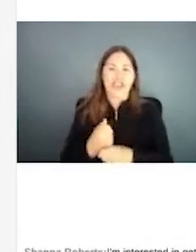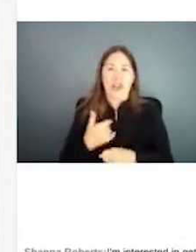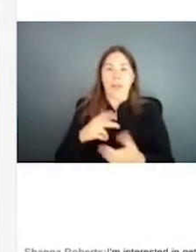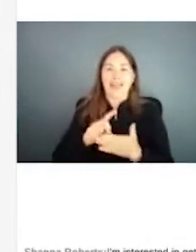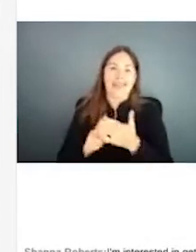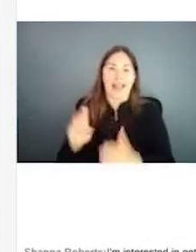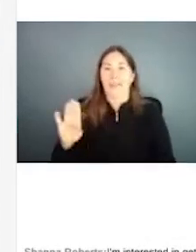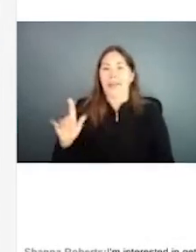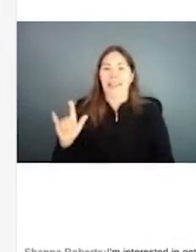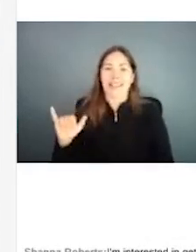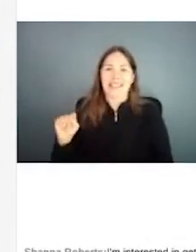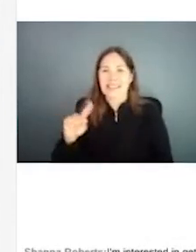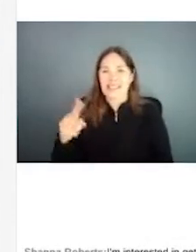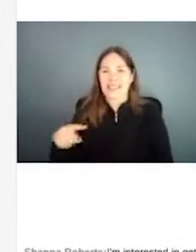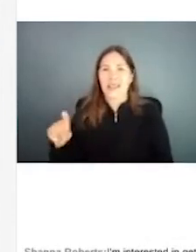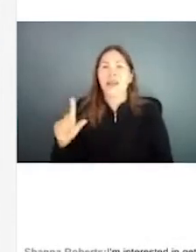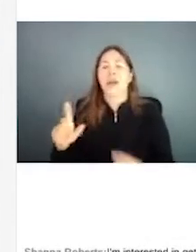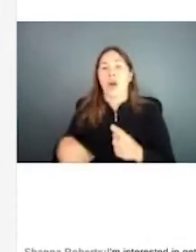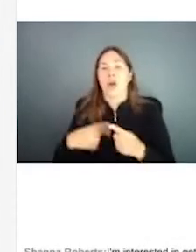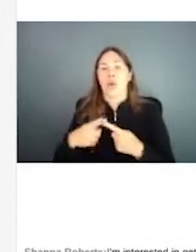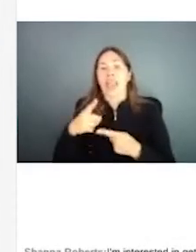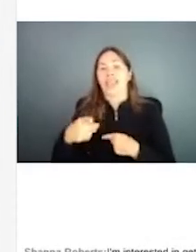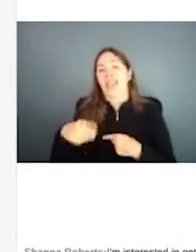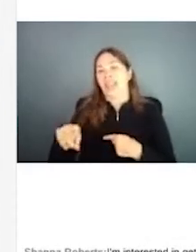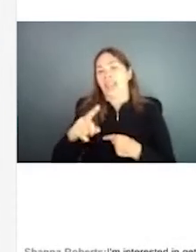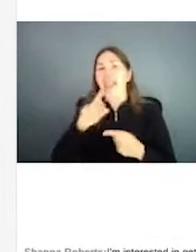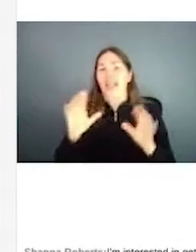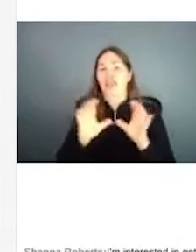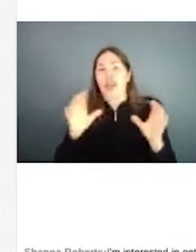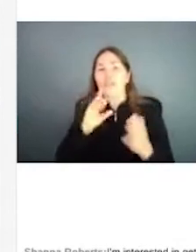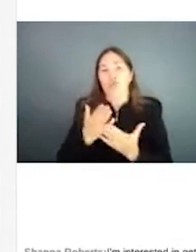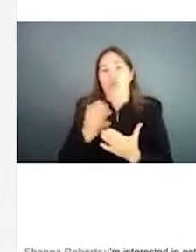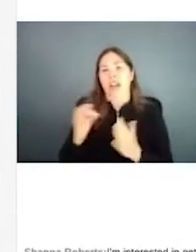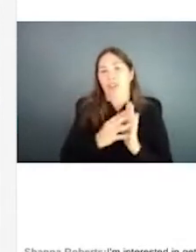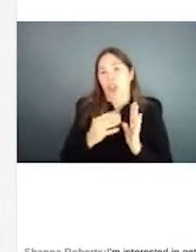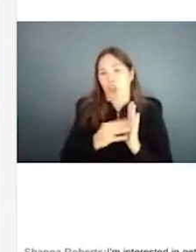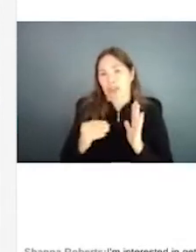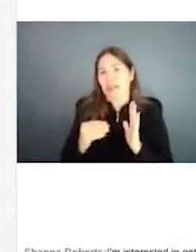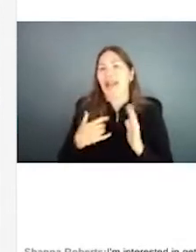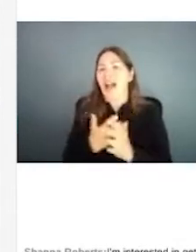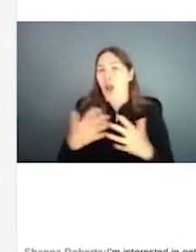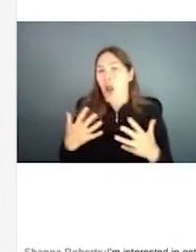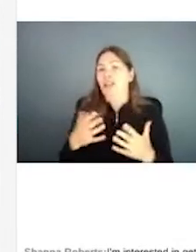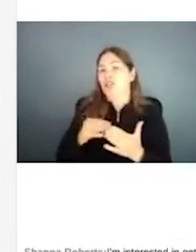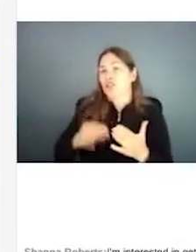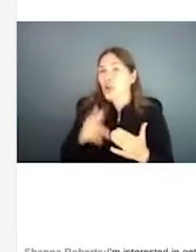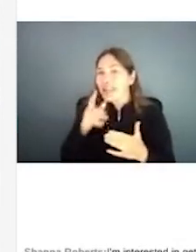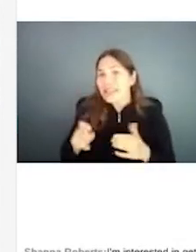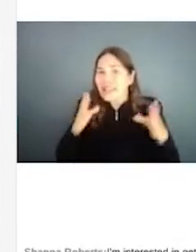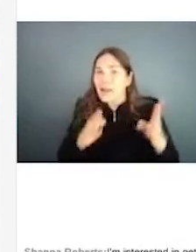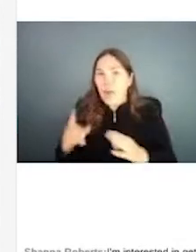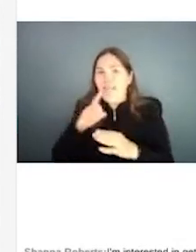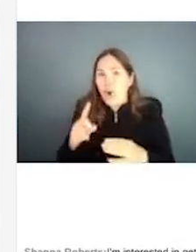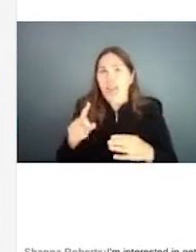blitz. When they brought in the credentials for proof of learning, and I had a lot of kids that didn't need to prep for the multiple